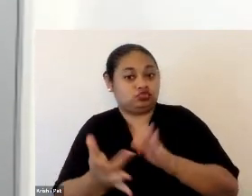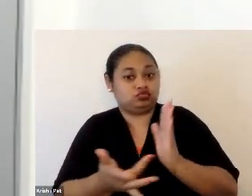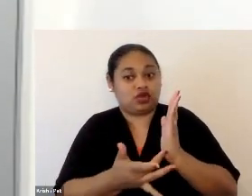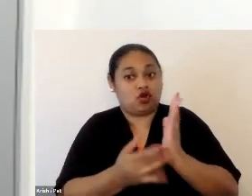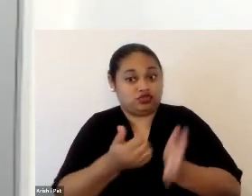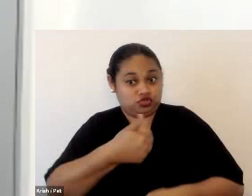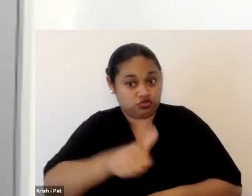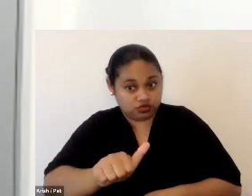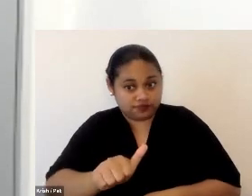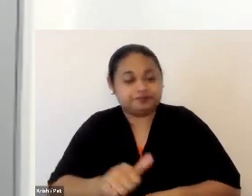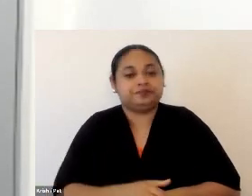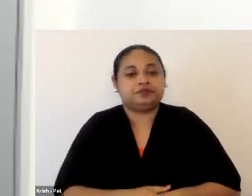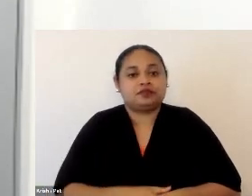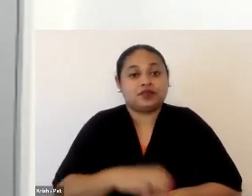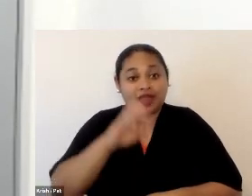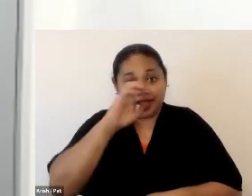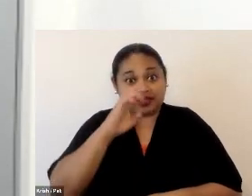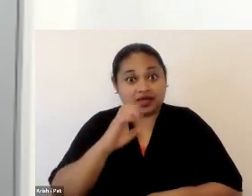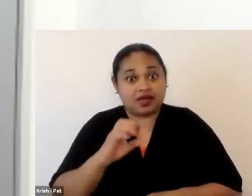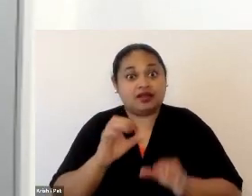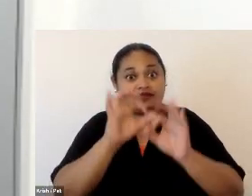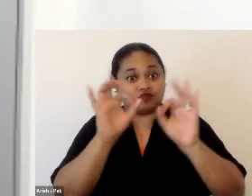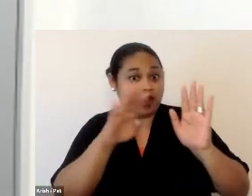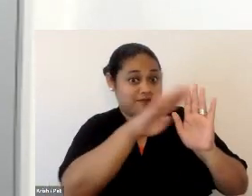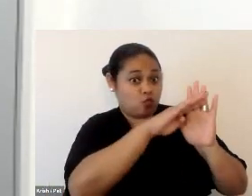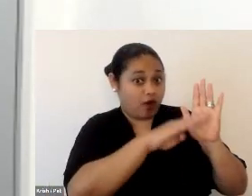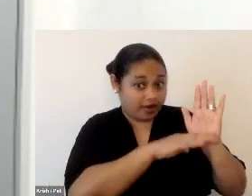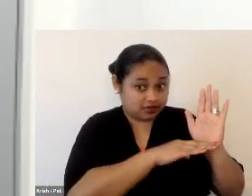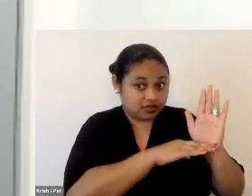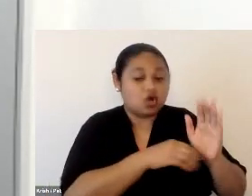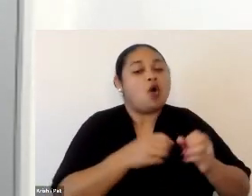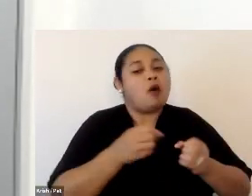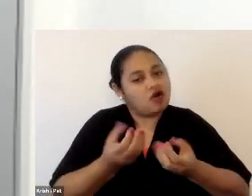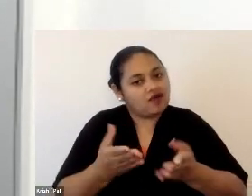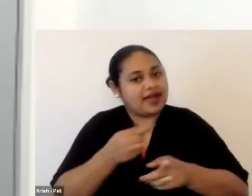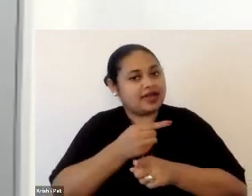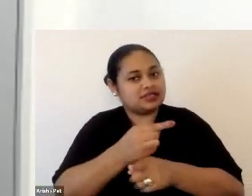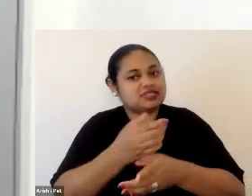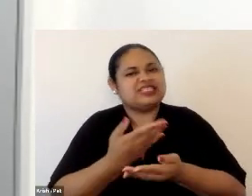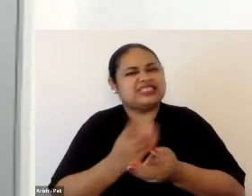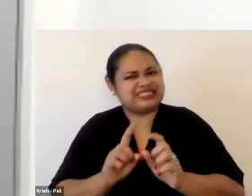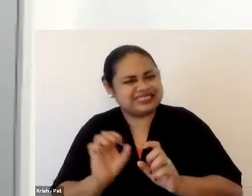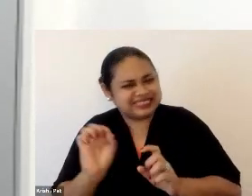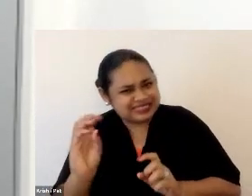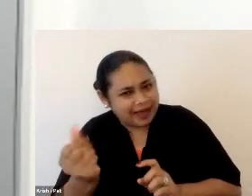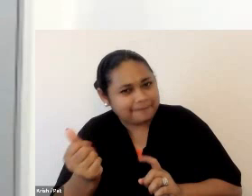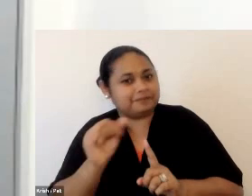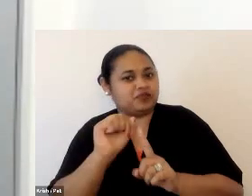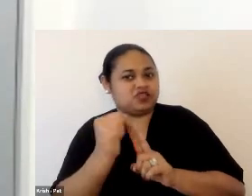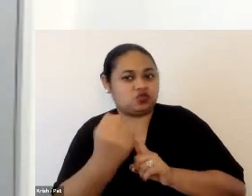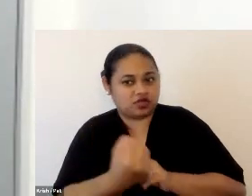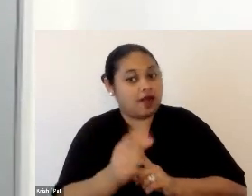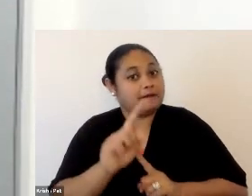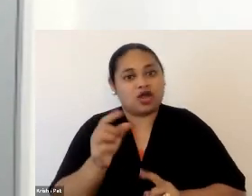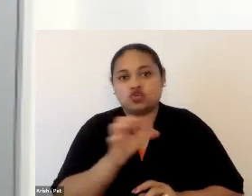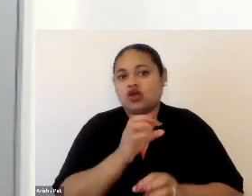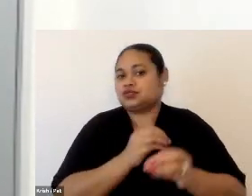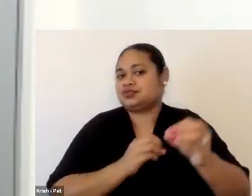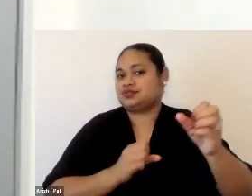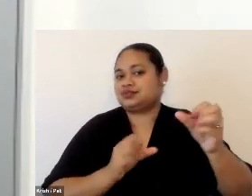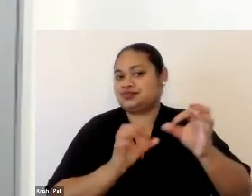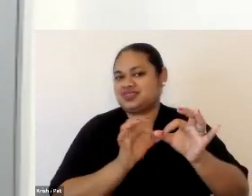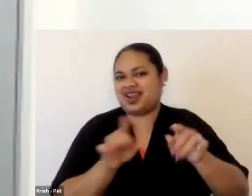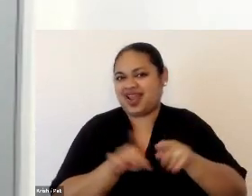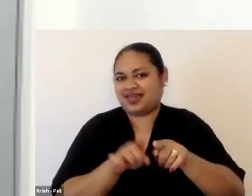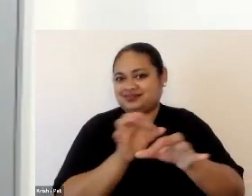Ethical frameworks can be helpful in providing guidance in some situations, but they are not a substitute for